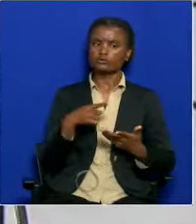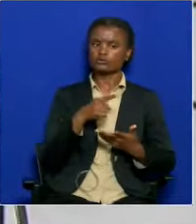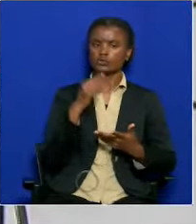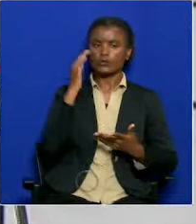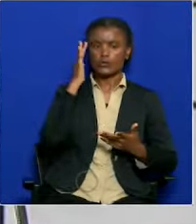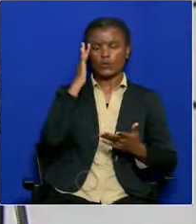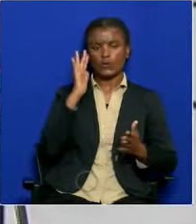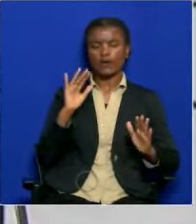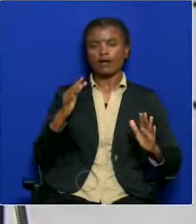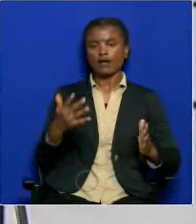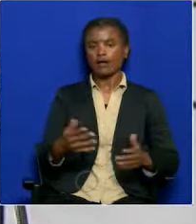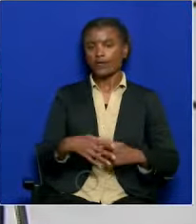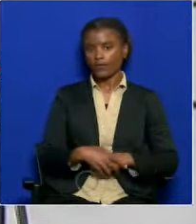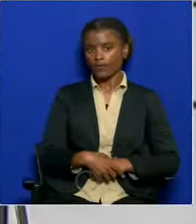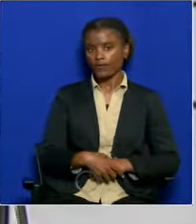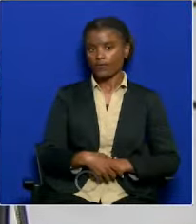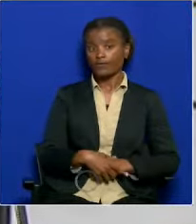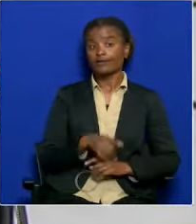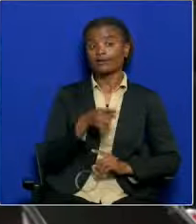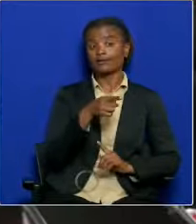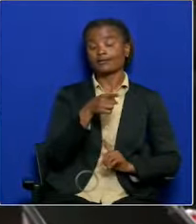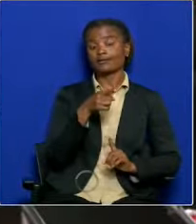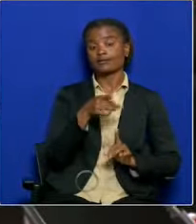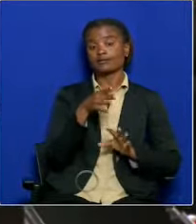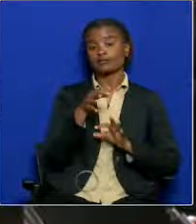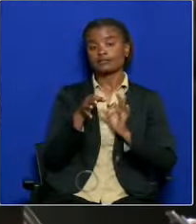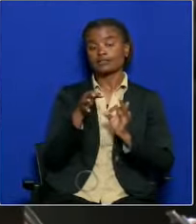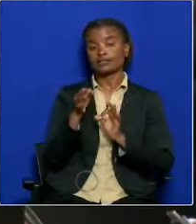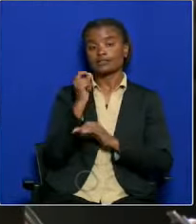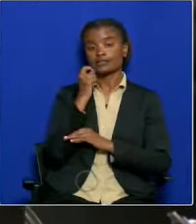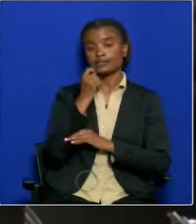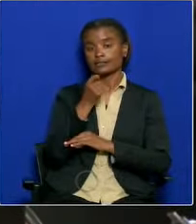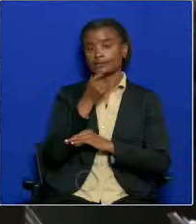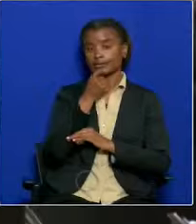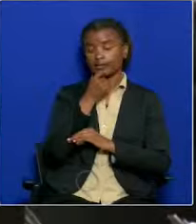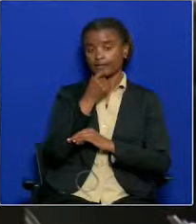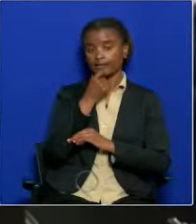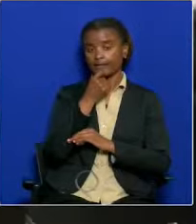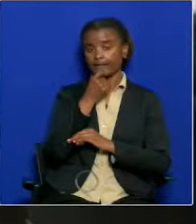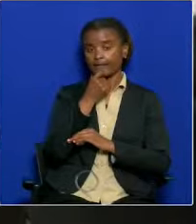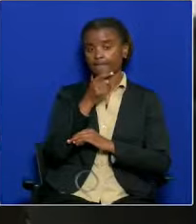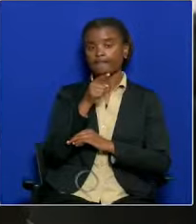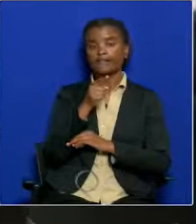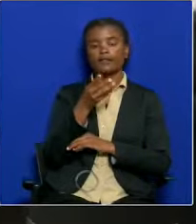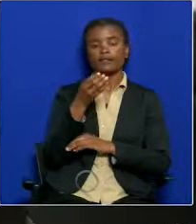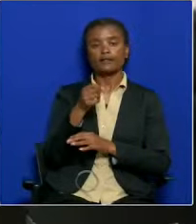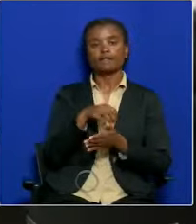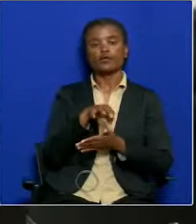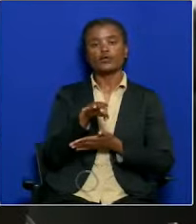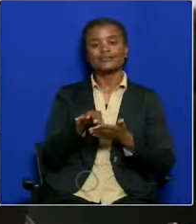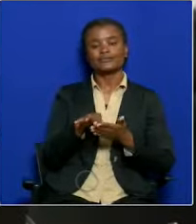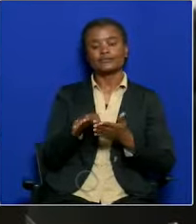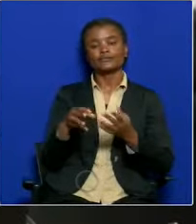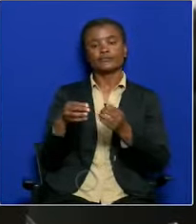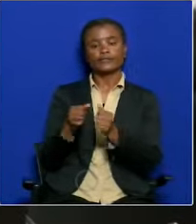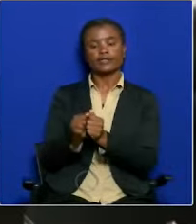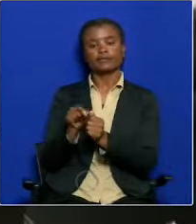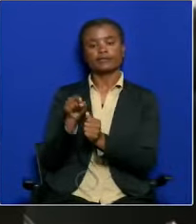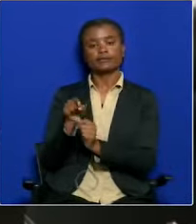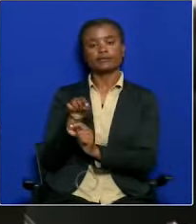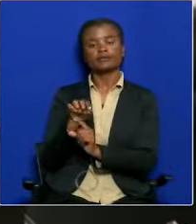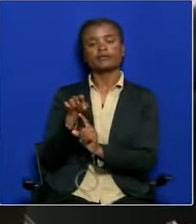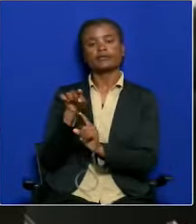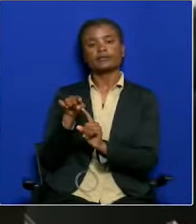Mr. Matlala then indicated that he had a contract with SAPS. Now, when you go to